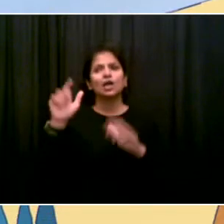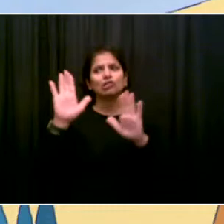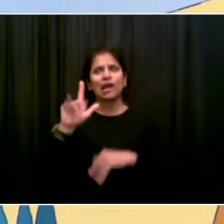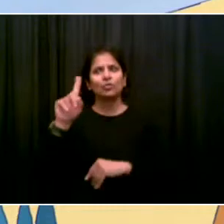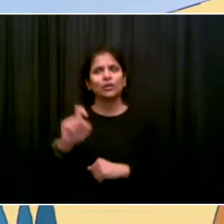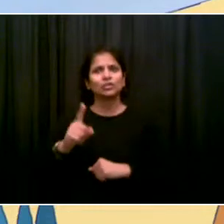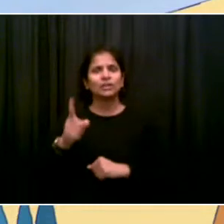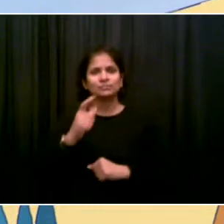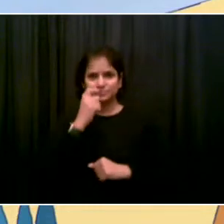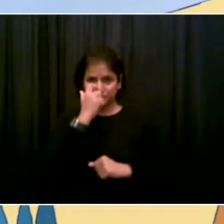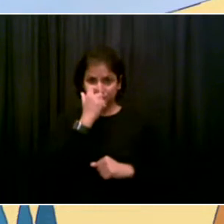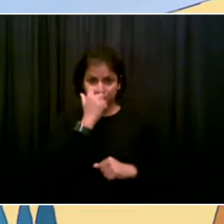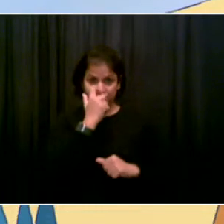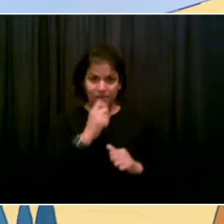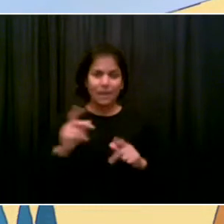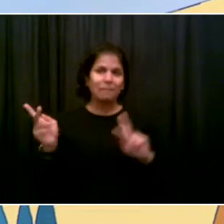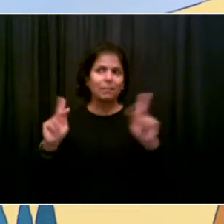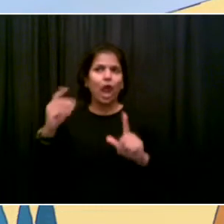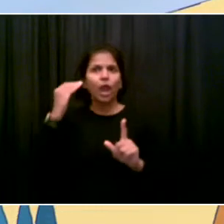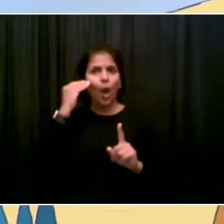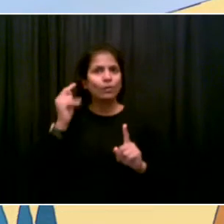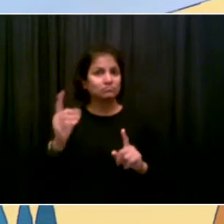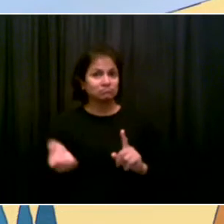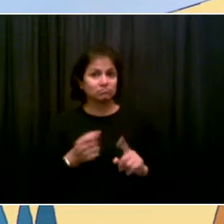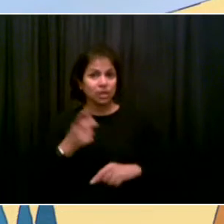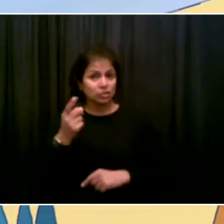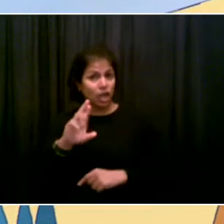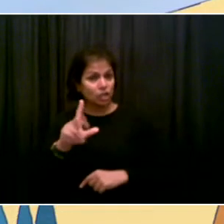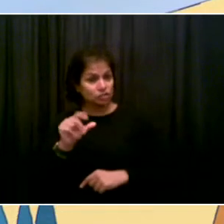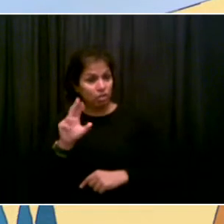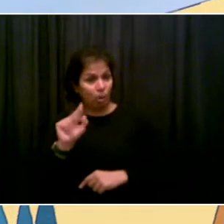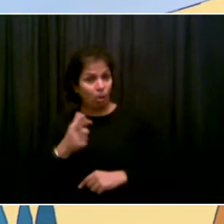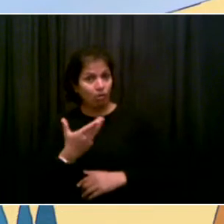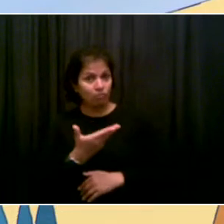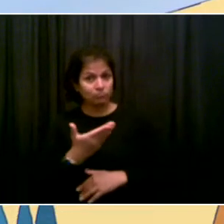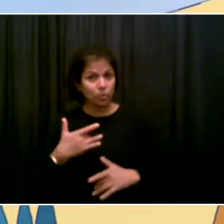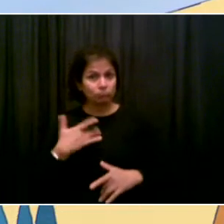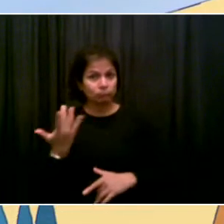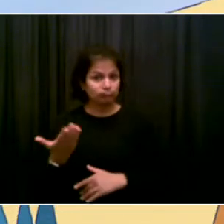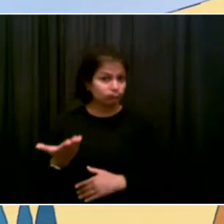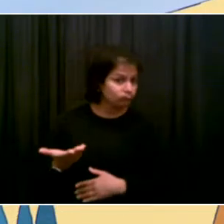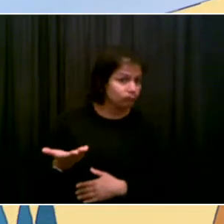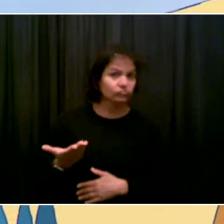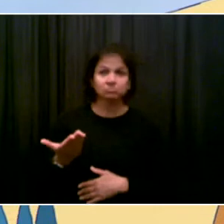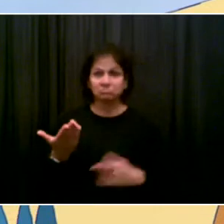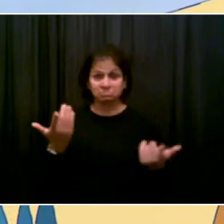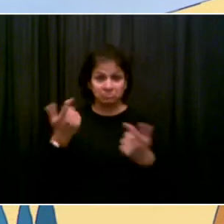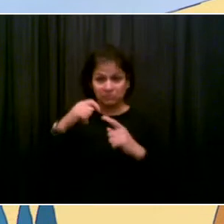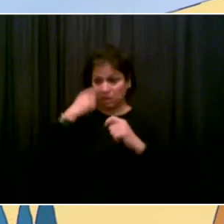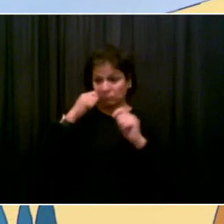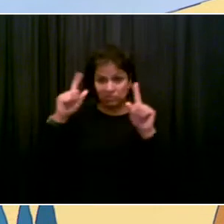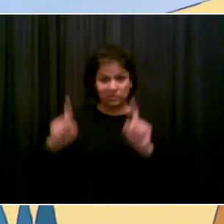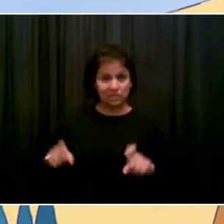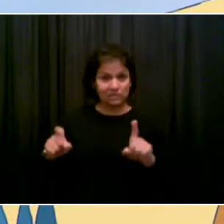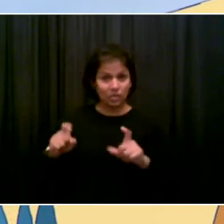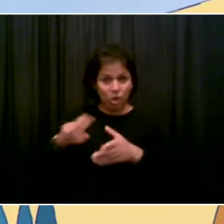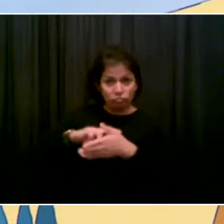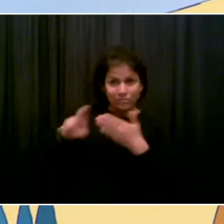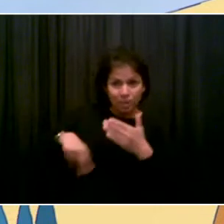So, Dr. Long, what's the real world reality of how long it's taken people to get their results back?